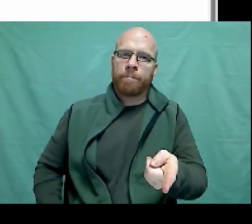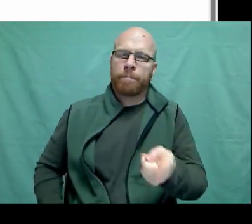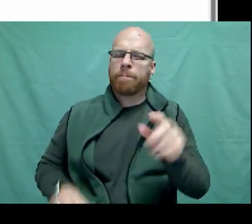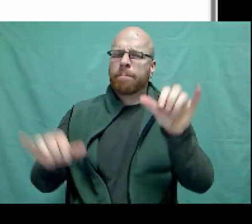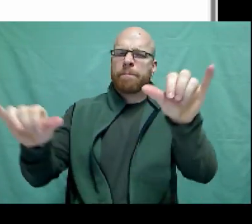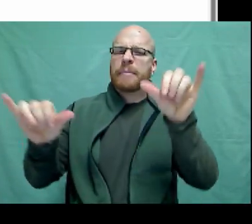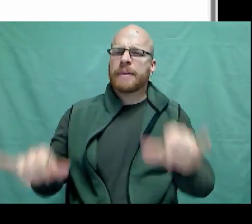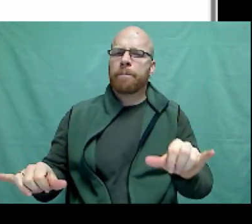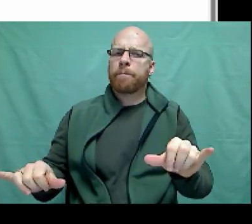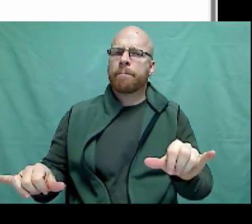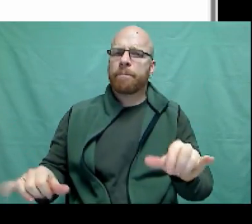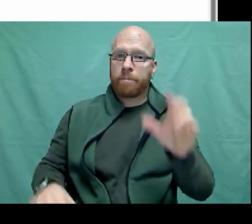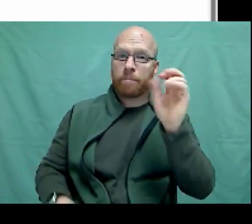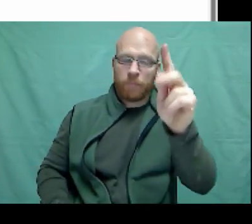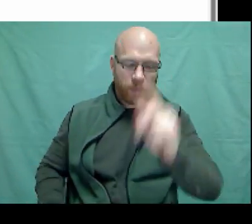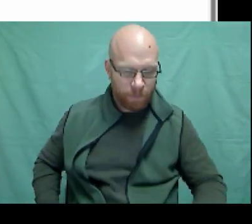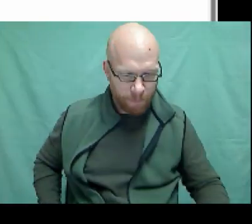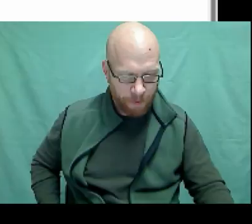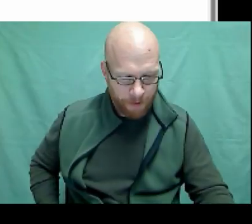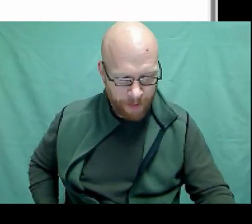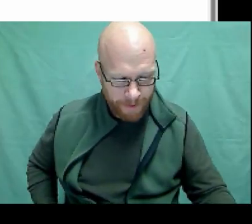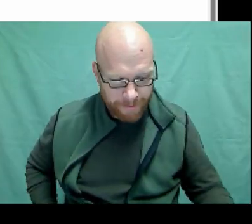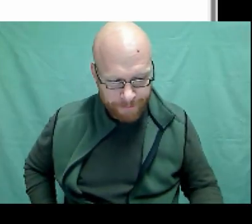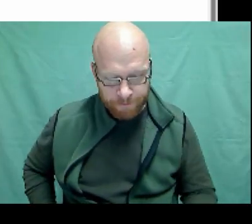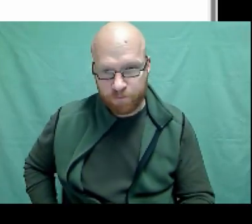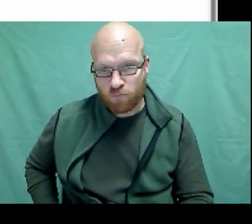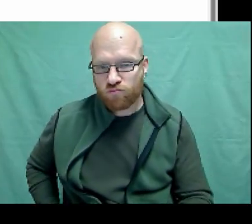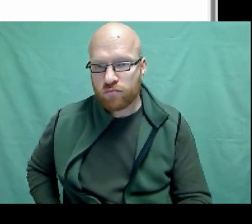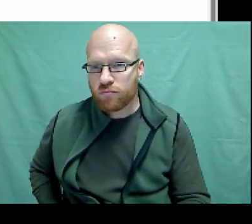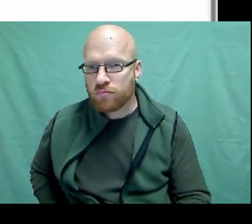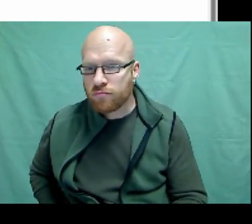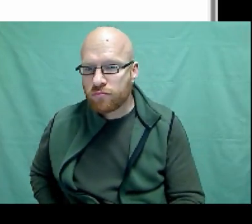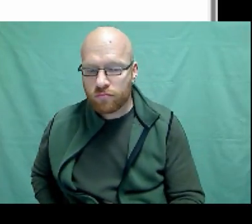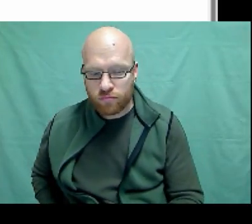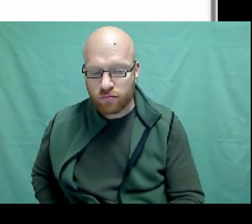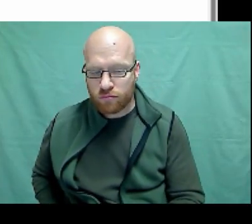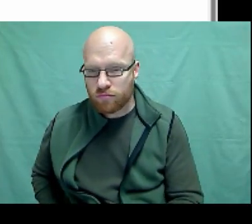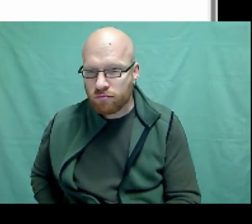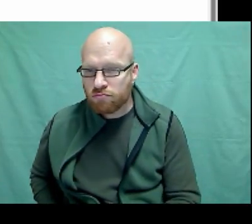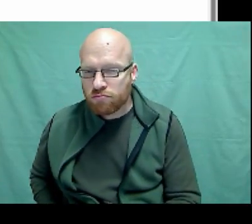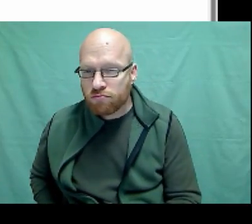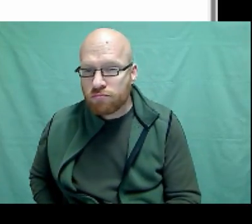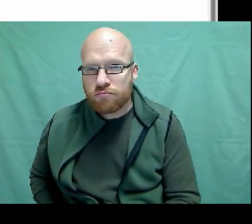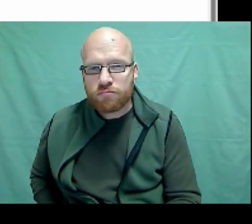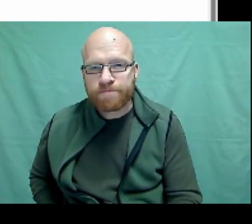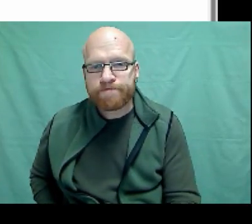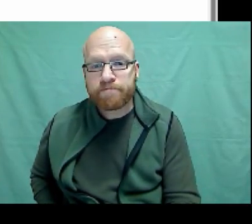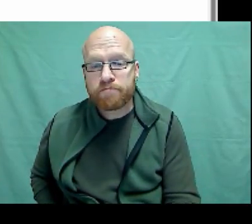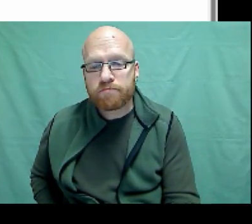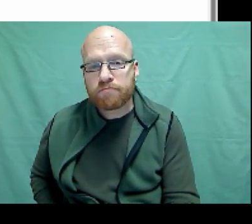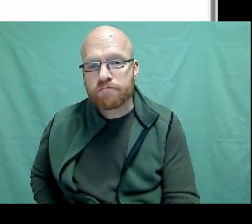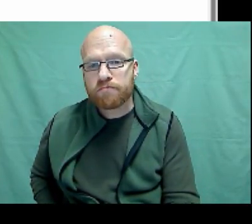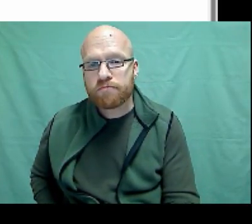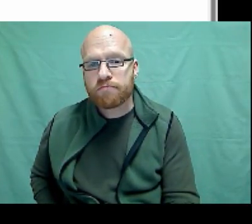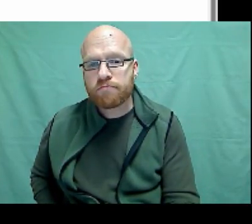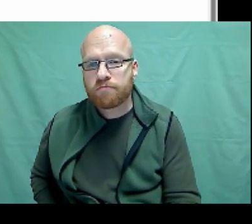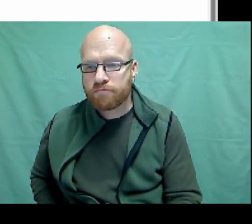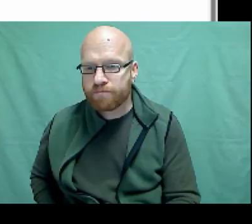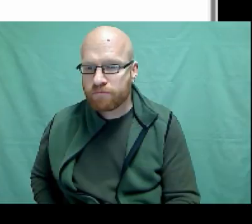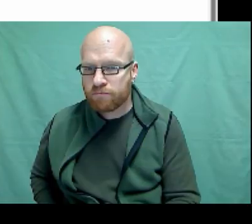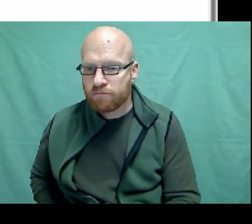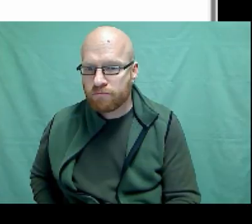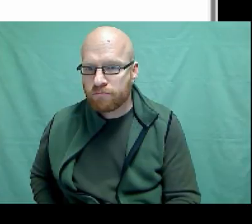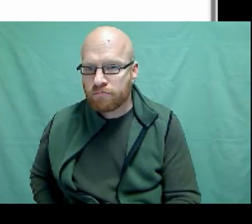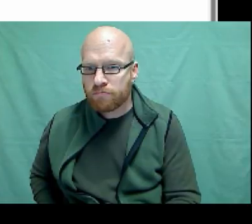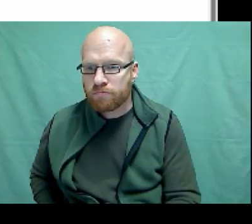if we had 4x squared, it'd be, or 8, it'd be 2 times 4 is 8. So we keep them the same way we would do